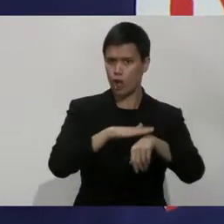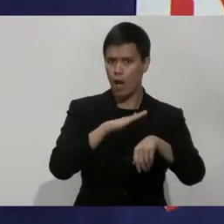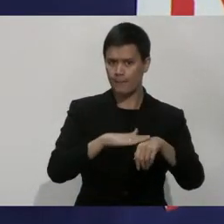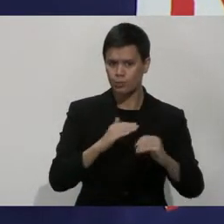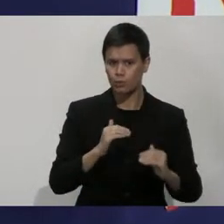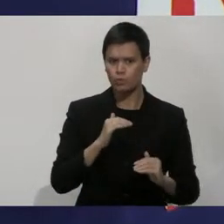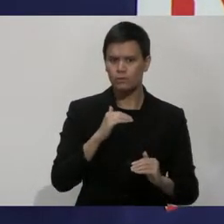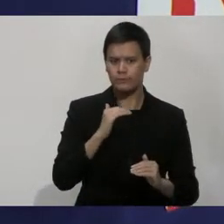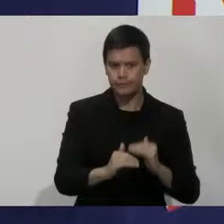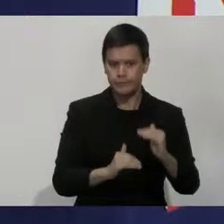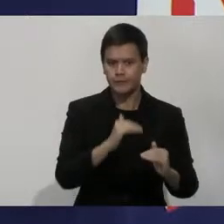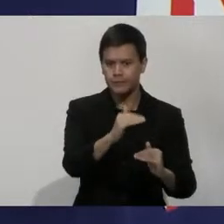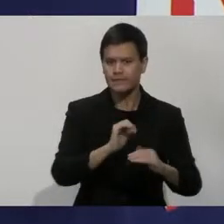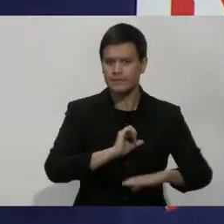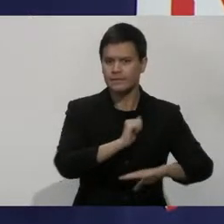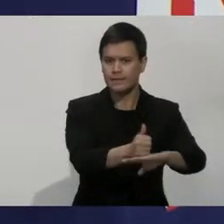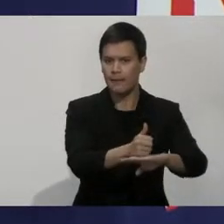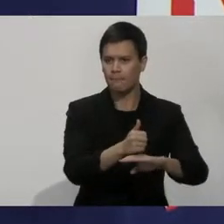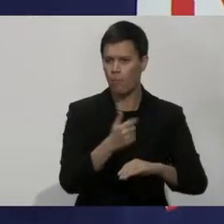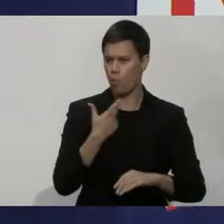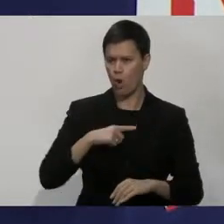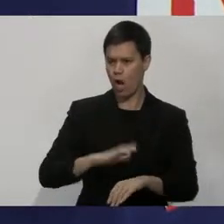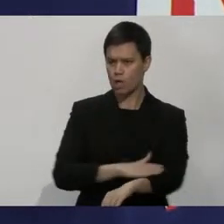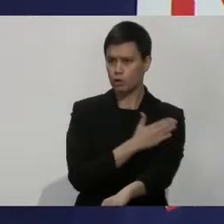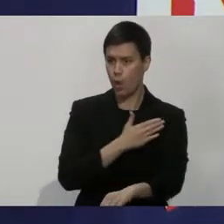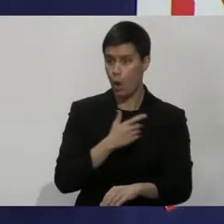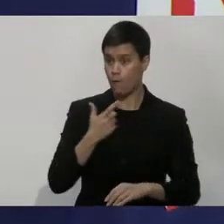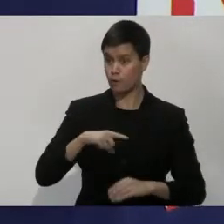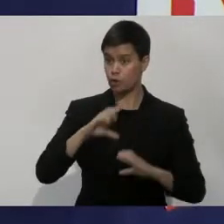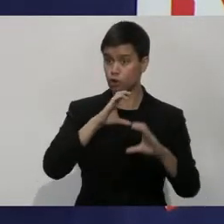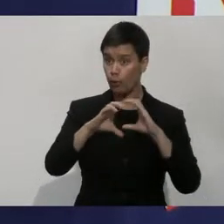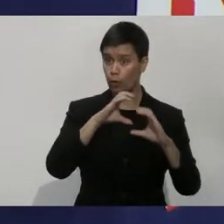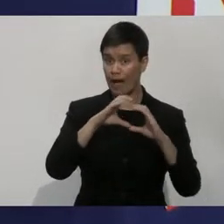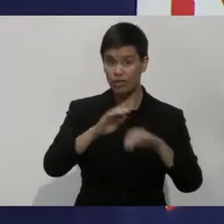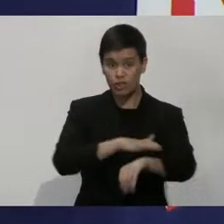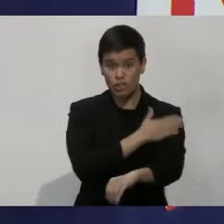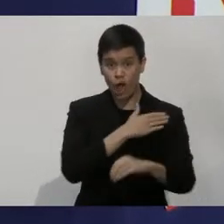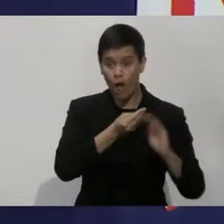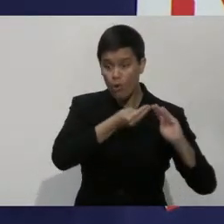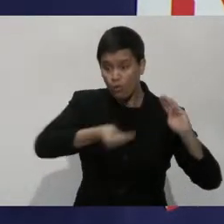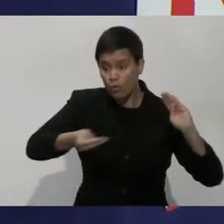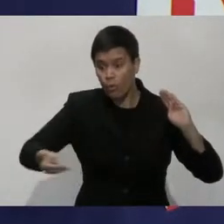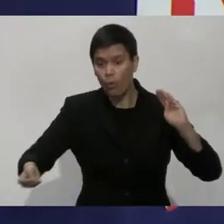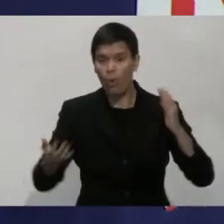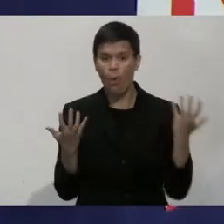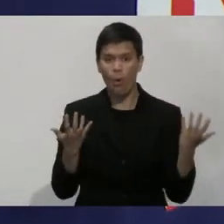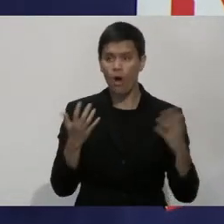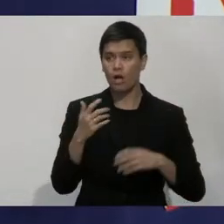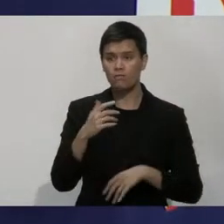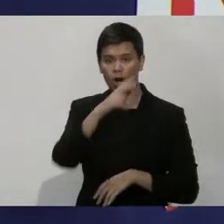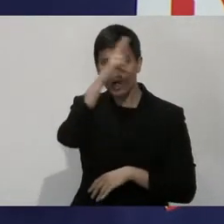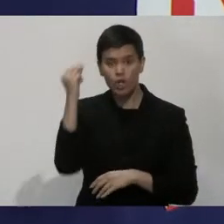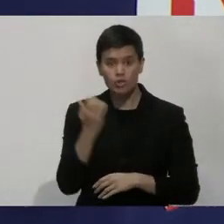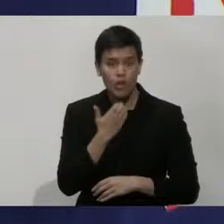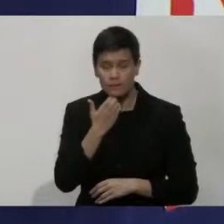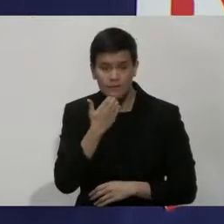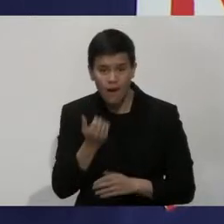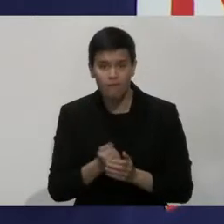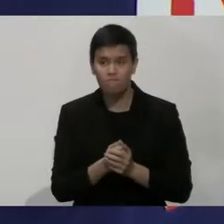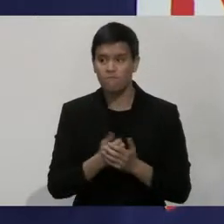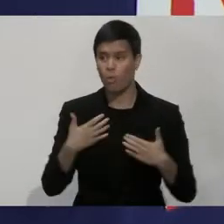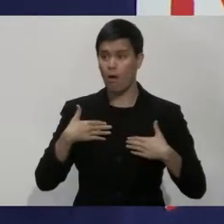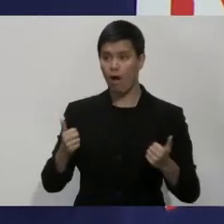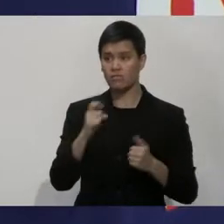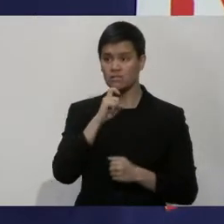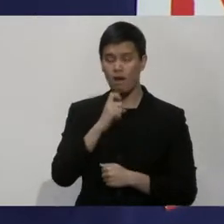down to the DHBs or MIQ facilities? Was it a lack of nurses, medical personnel? What exactly happened that made it